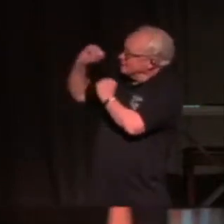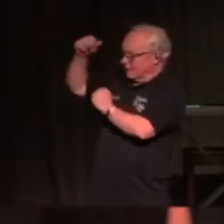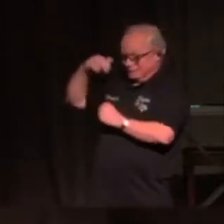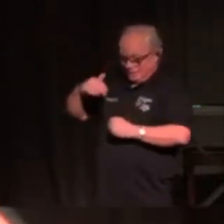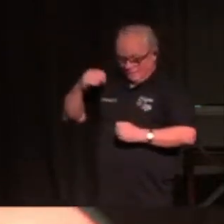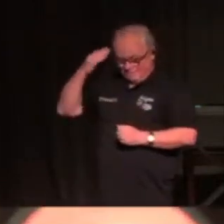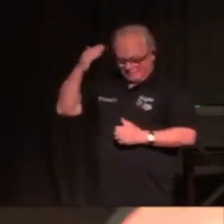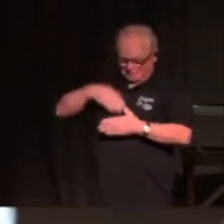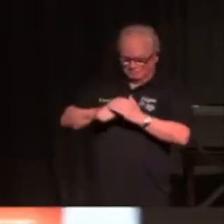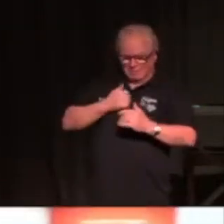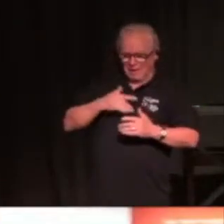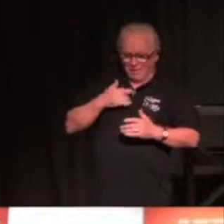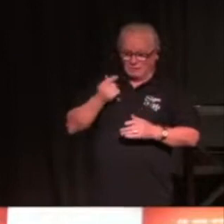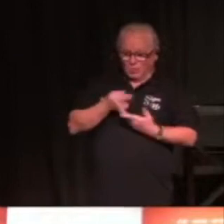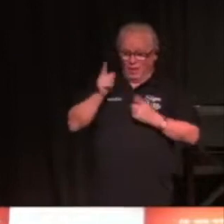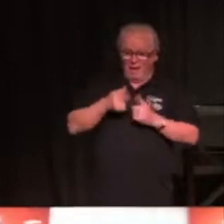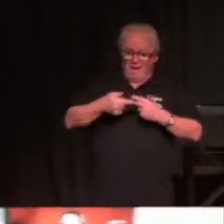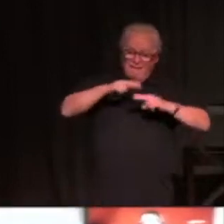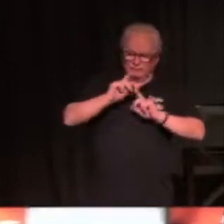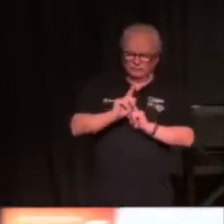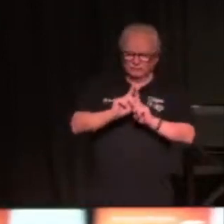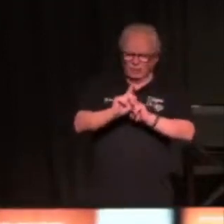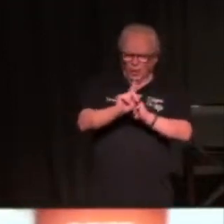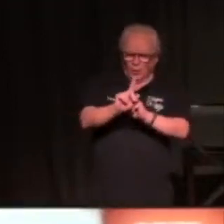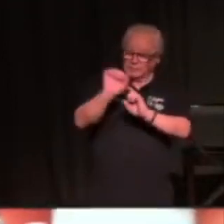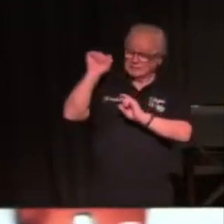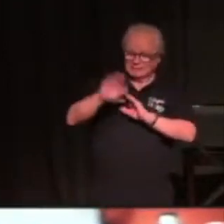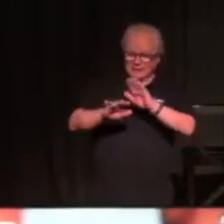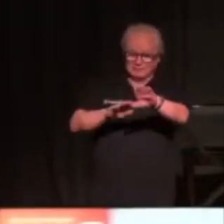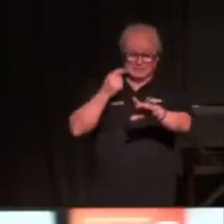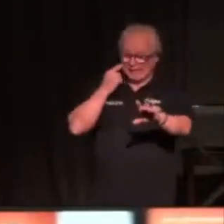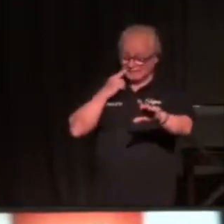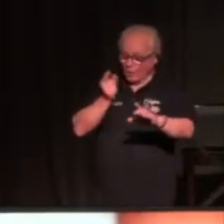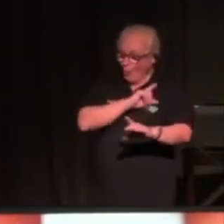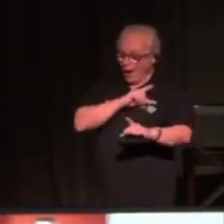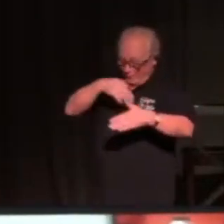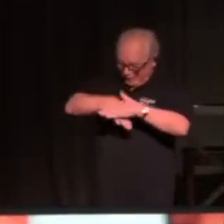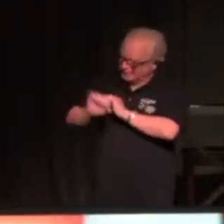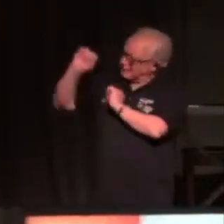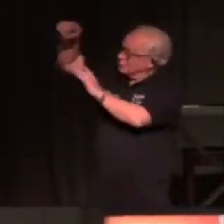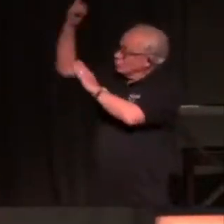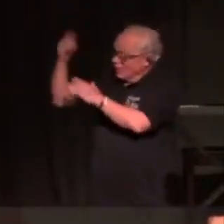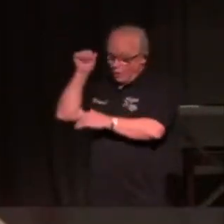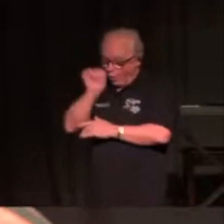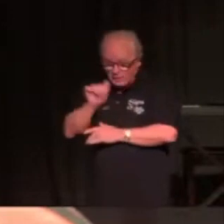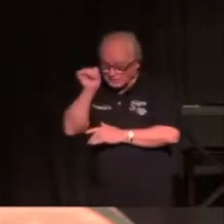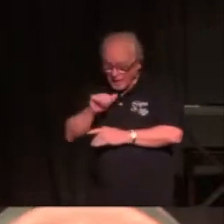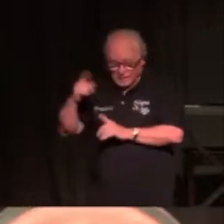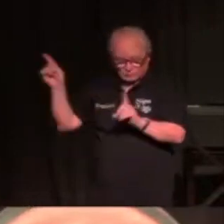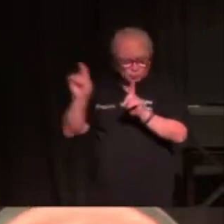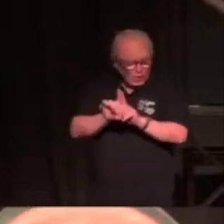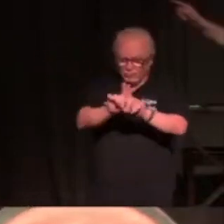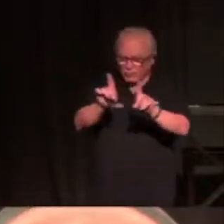steps of the Lord, following in his steps, is easy because we're in his will all the time and we're walking with him and we're talking with him and